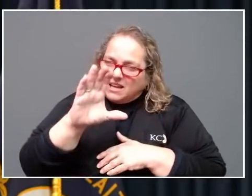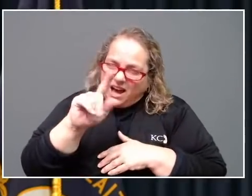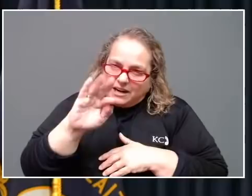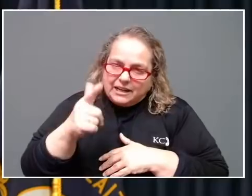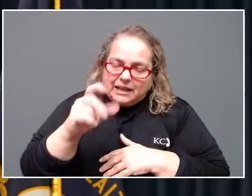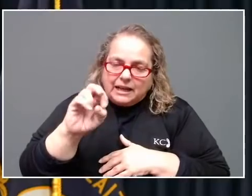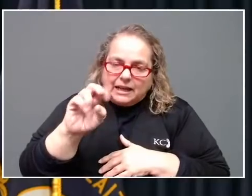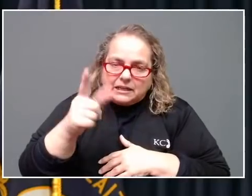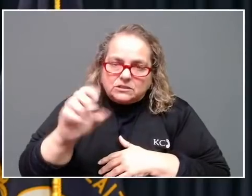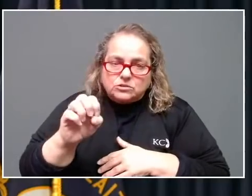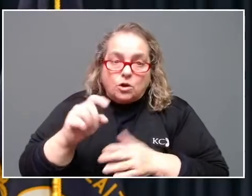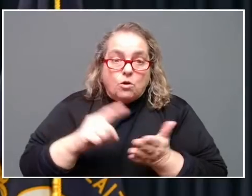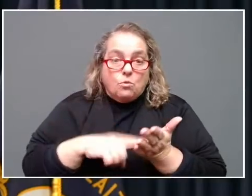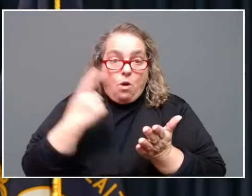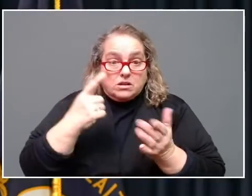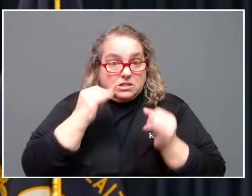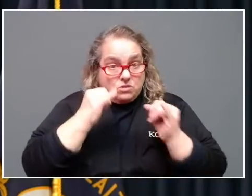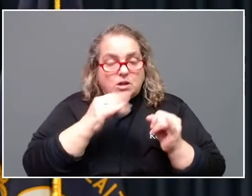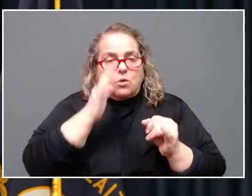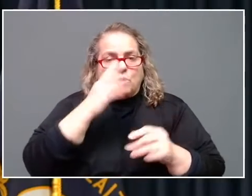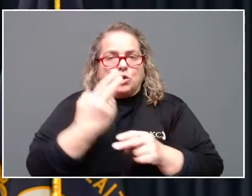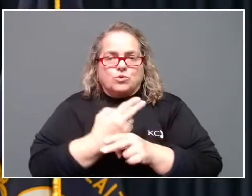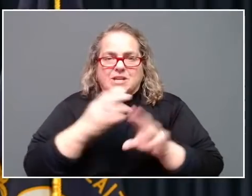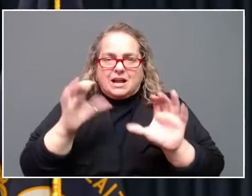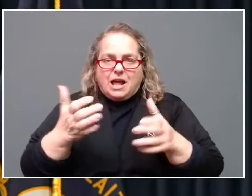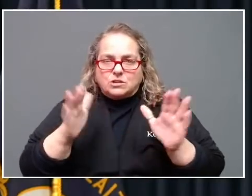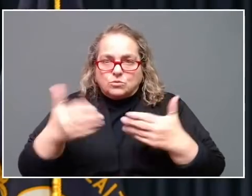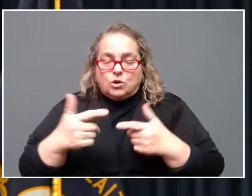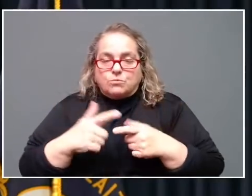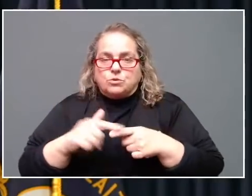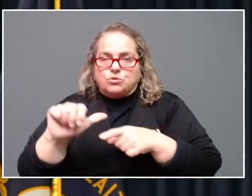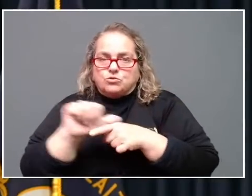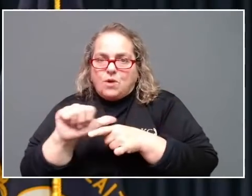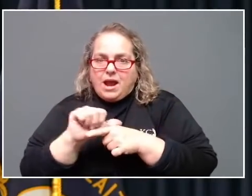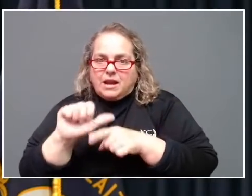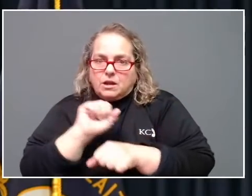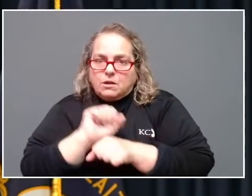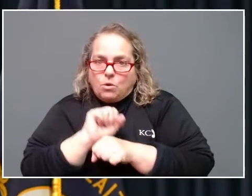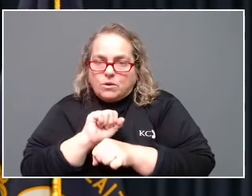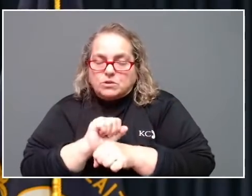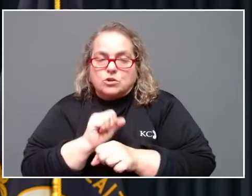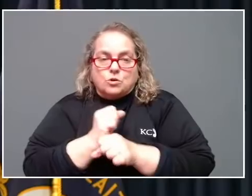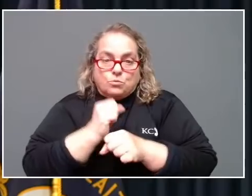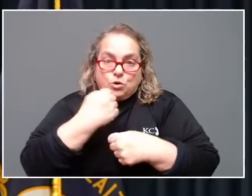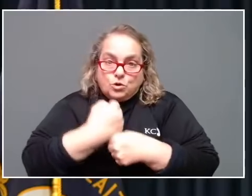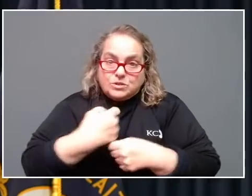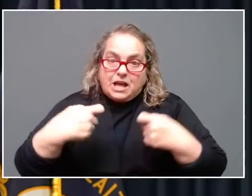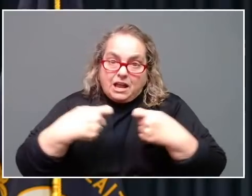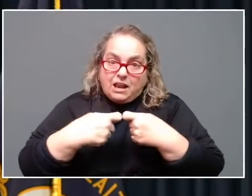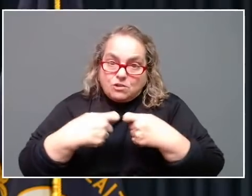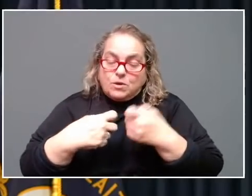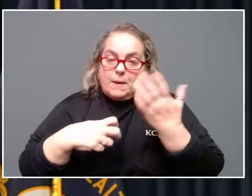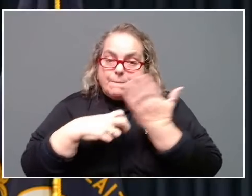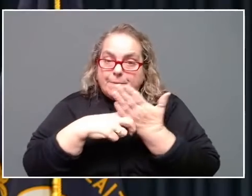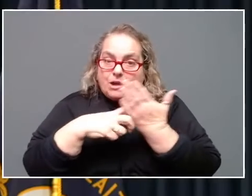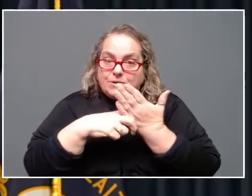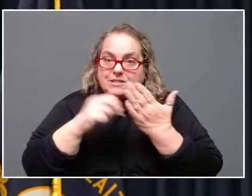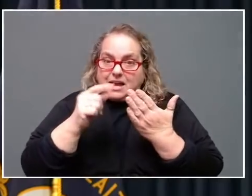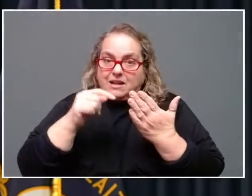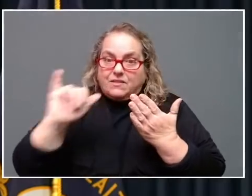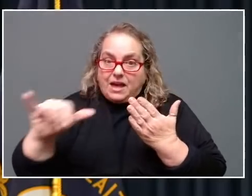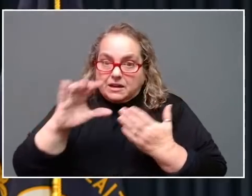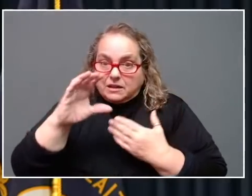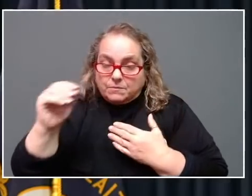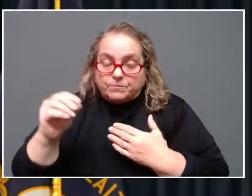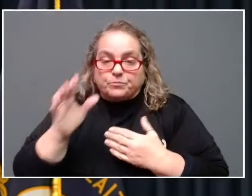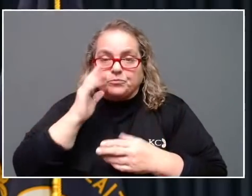classrooms used to train the employees who will produce electric vehicle batteries at these facilities. It'll also include the laboratories that'll be